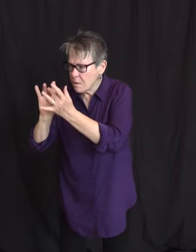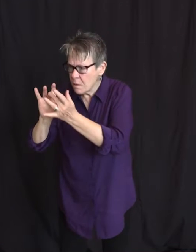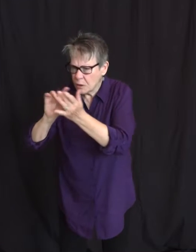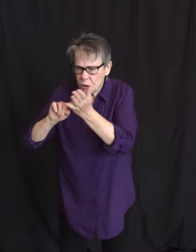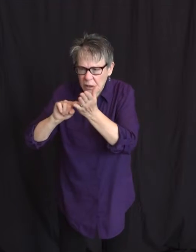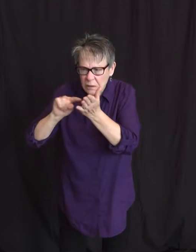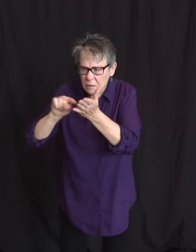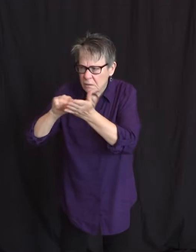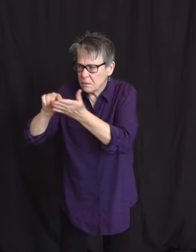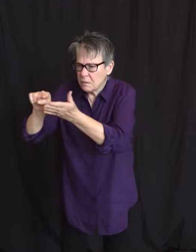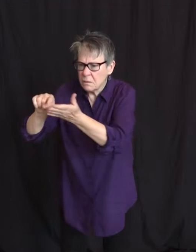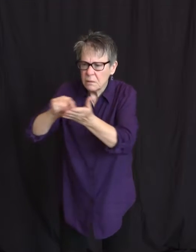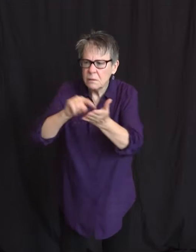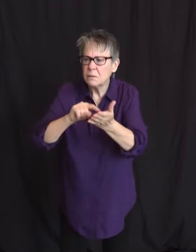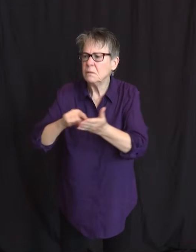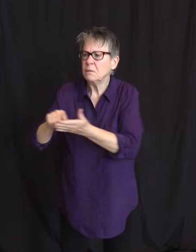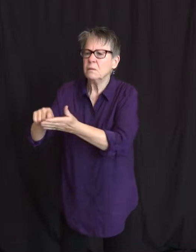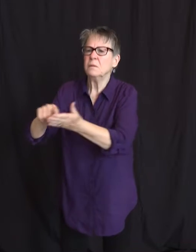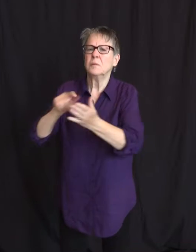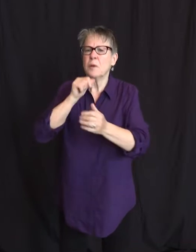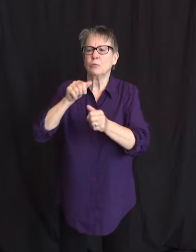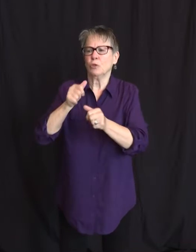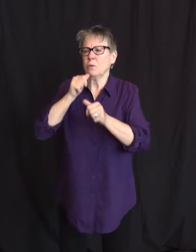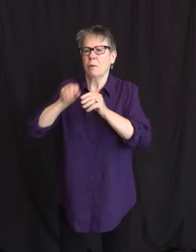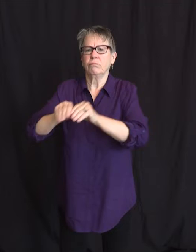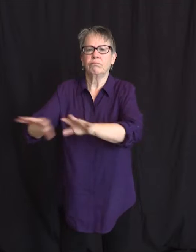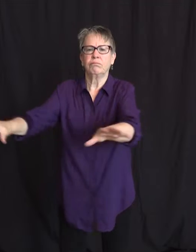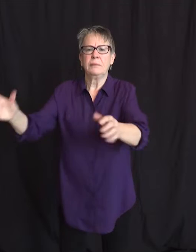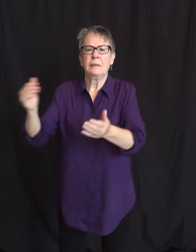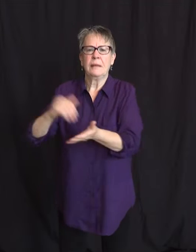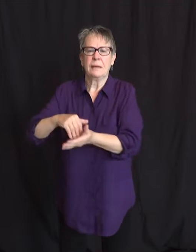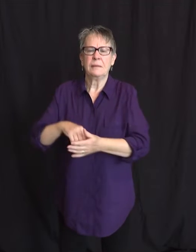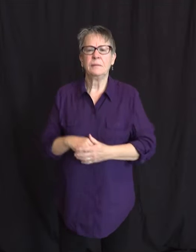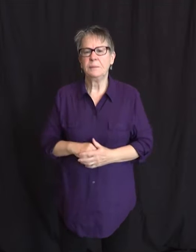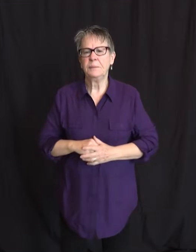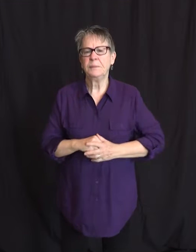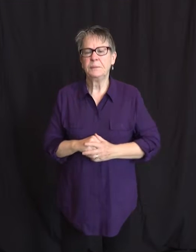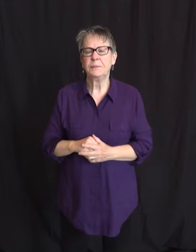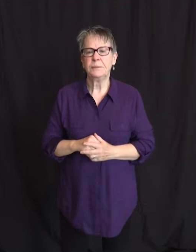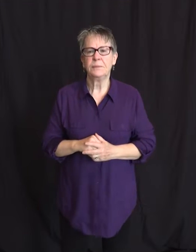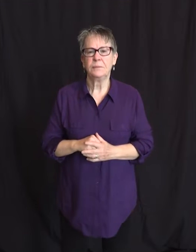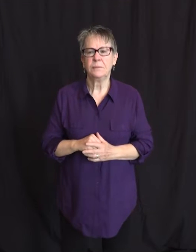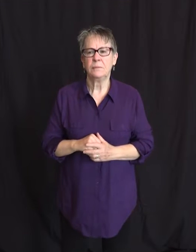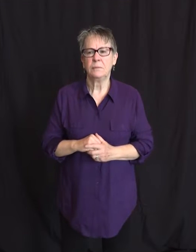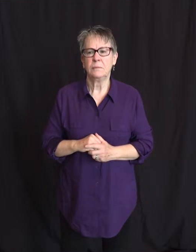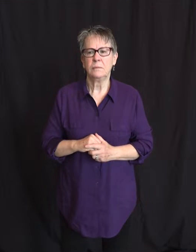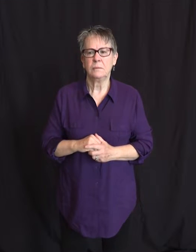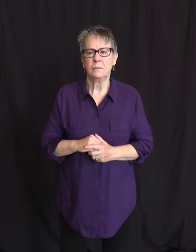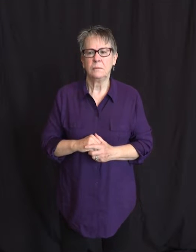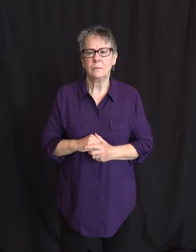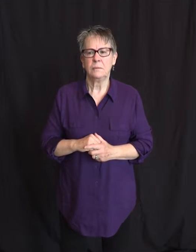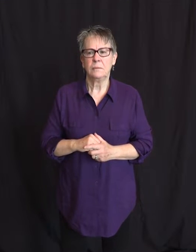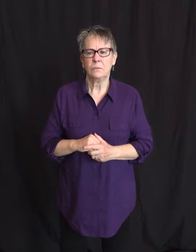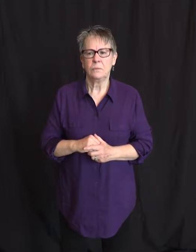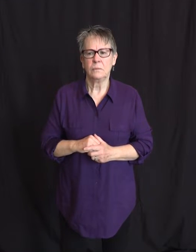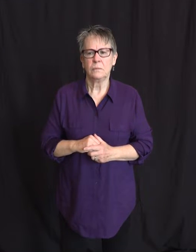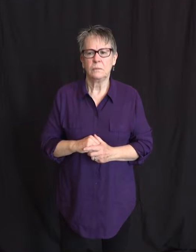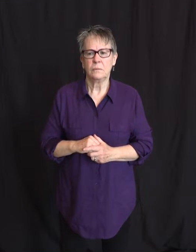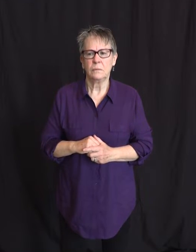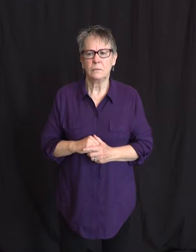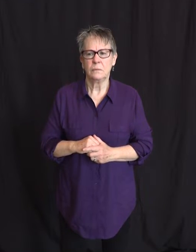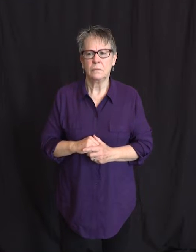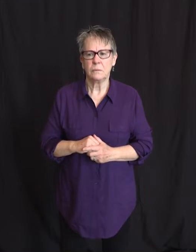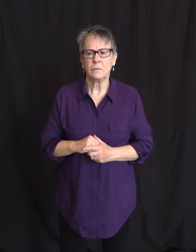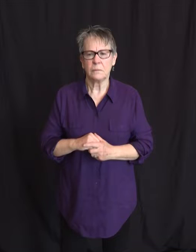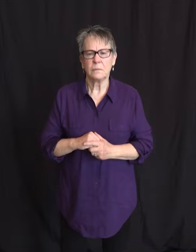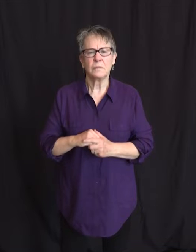assist in this massive undertaking and not only make the work of human contact tracers more efficient, but perhaps mean